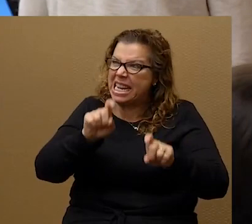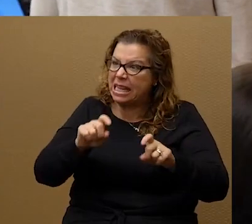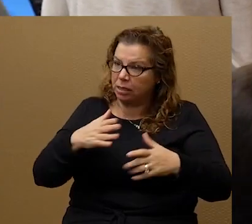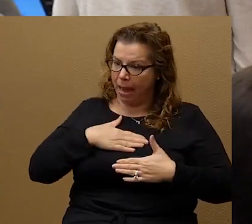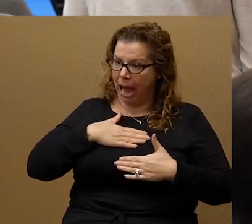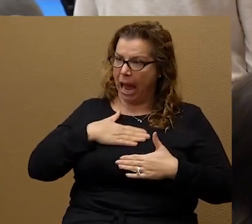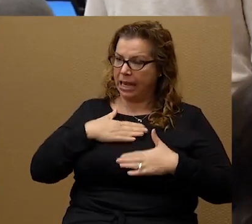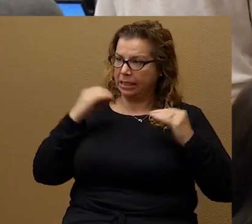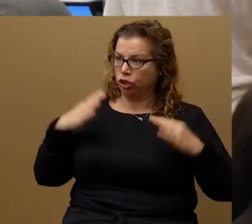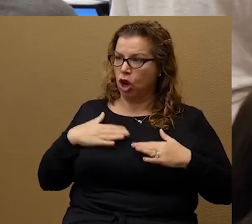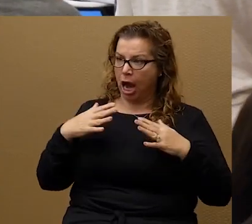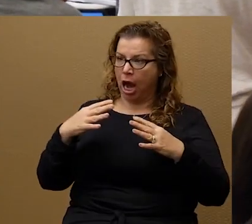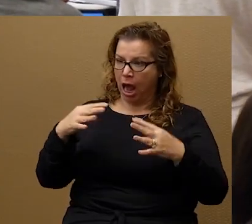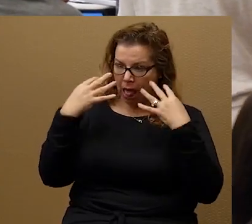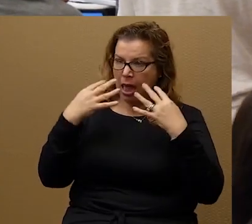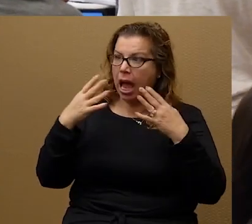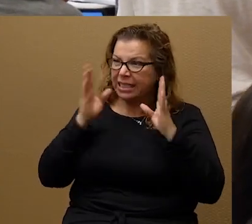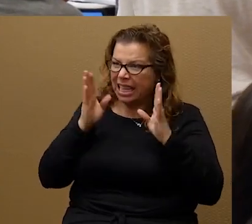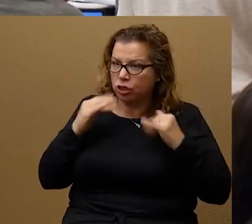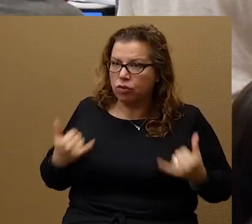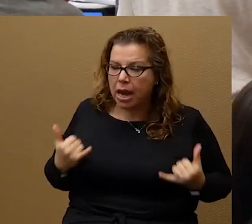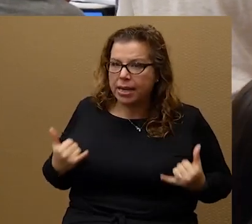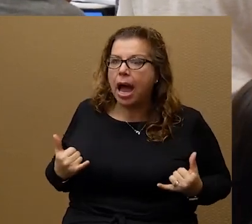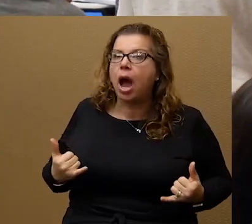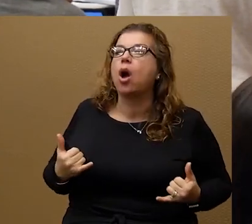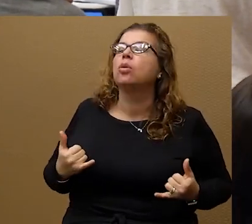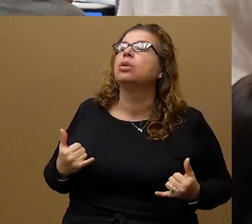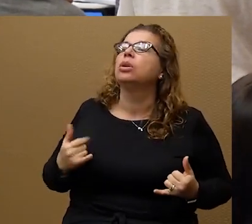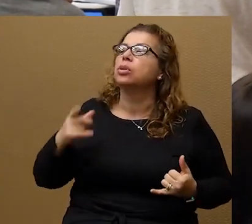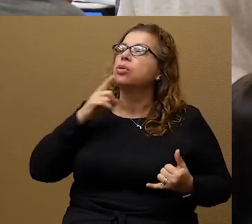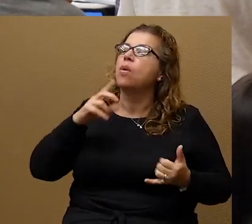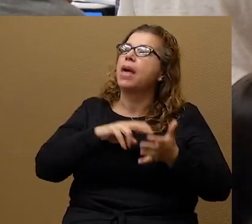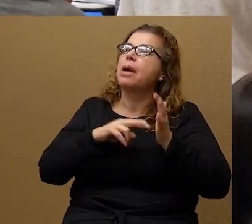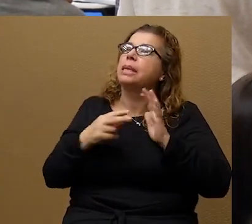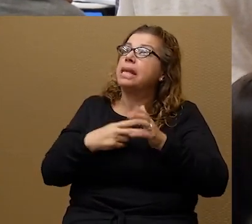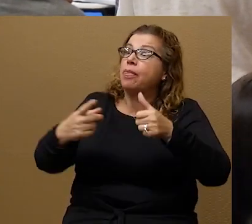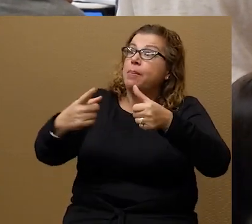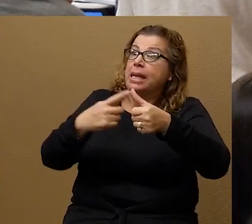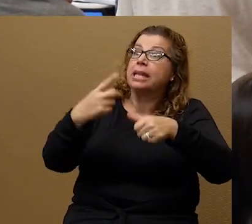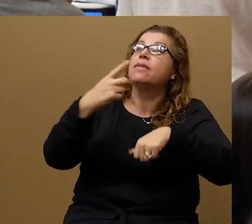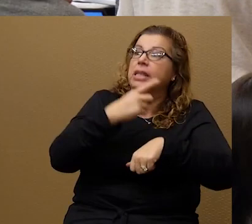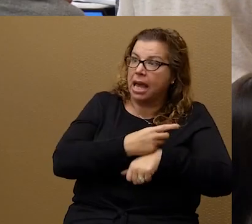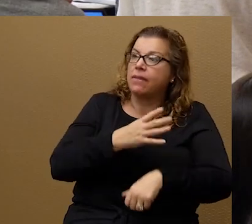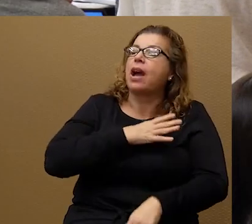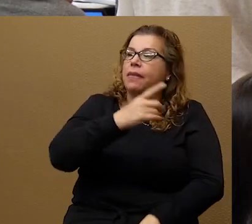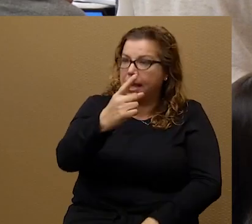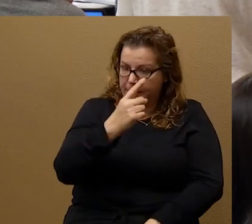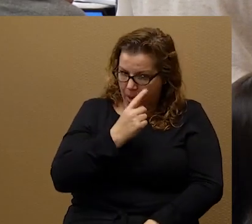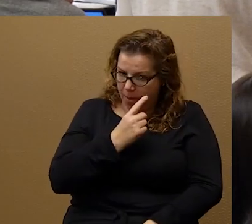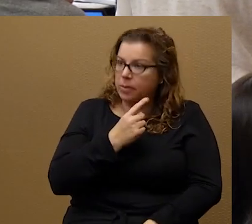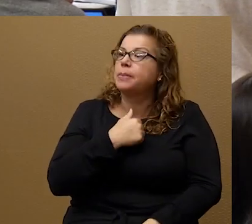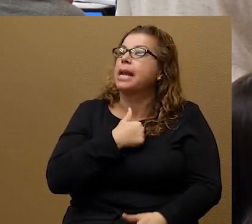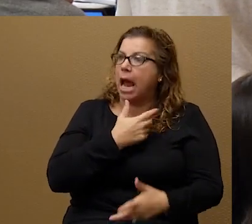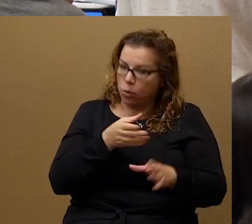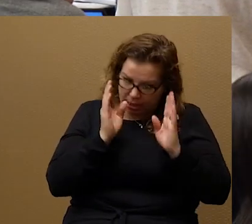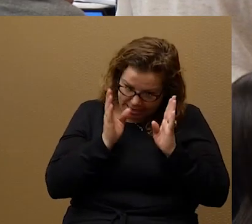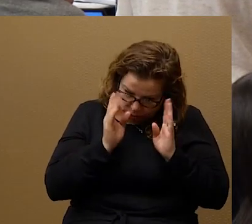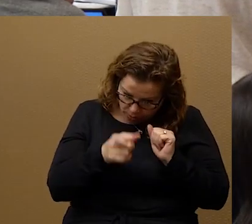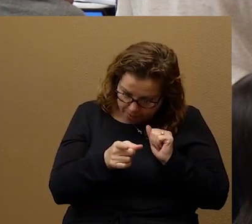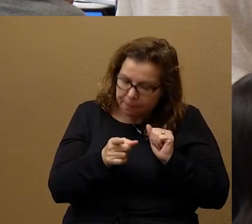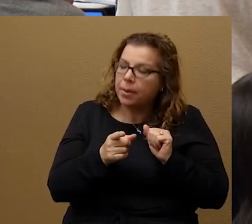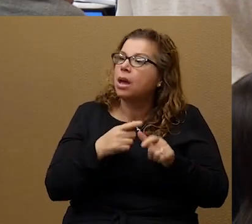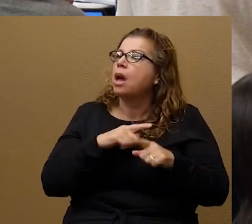her or the social worker or whomever at the beginning of the day. But now it's 1 o'clock in the afternoon and that student is